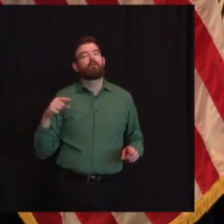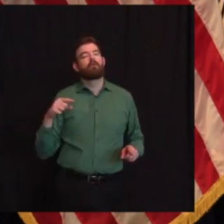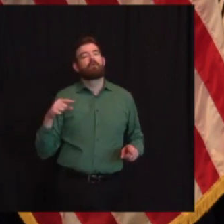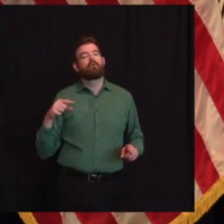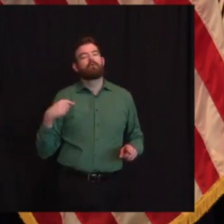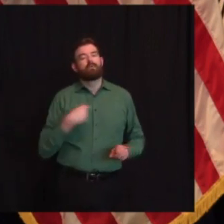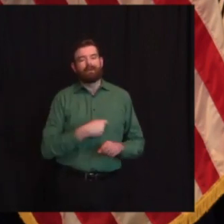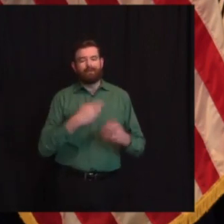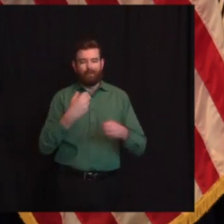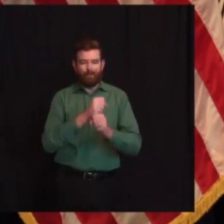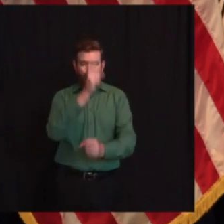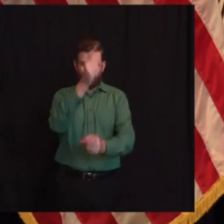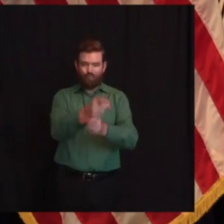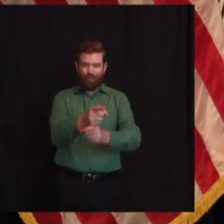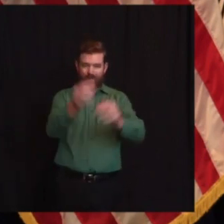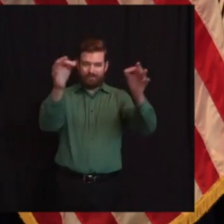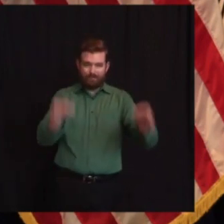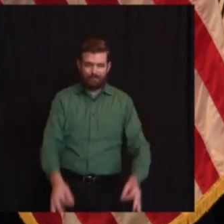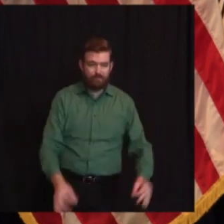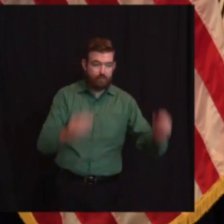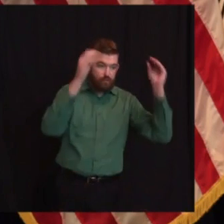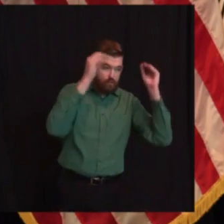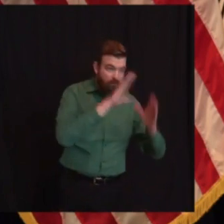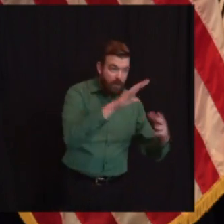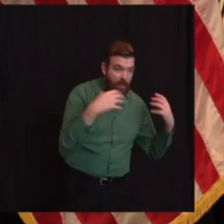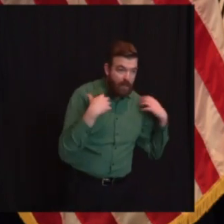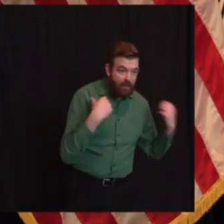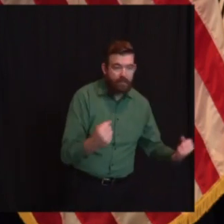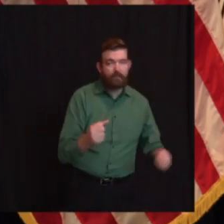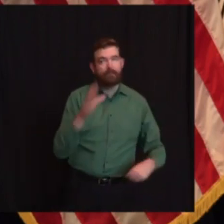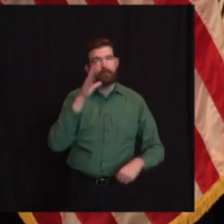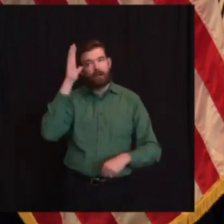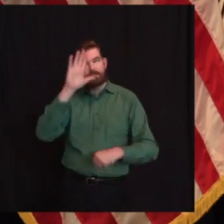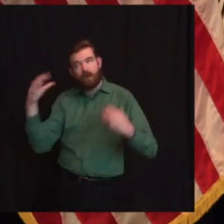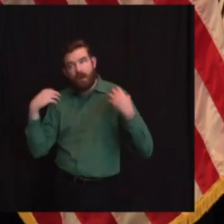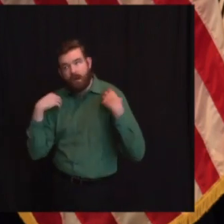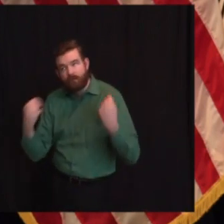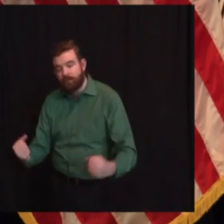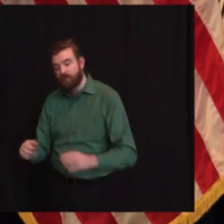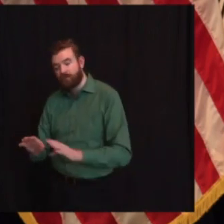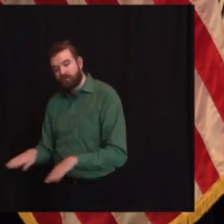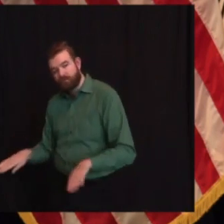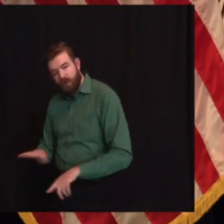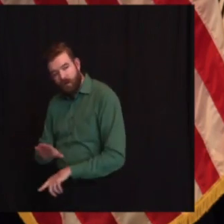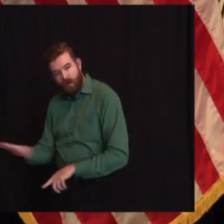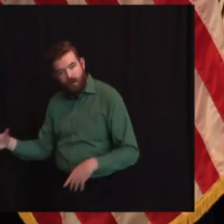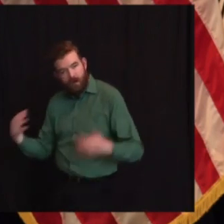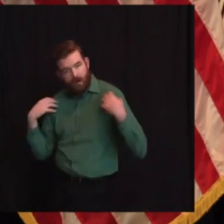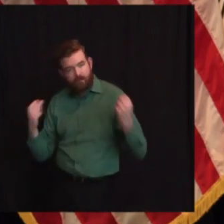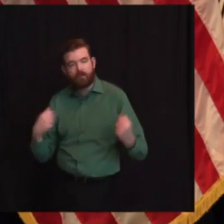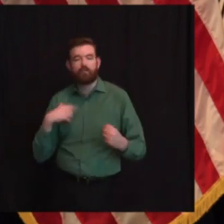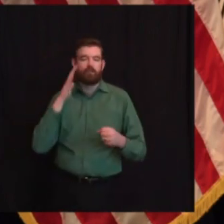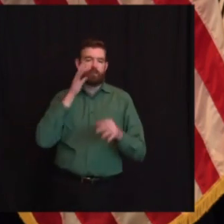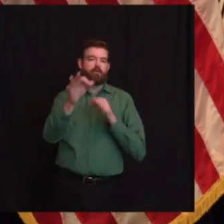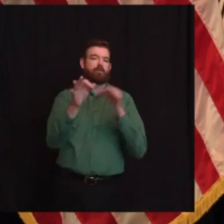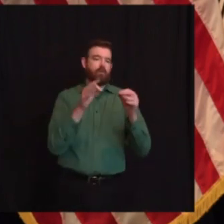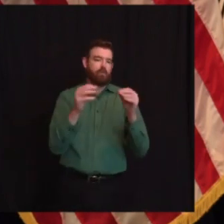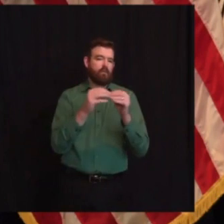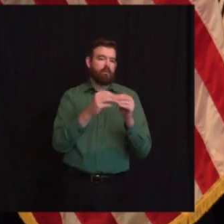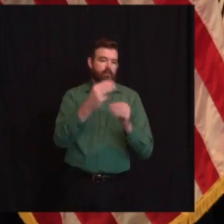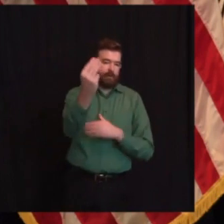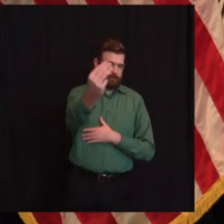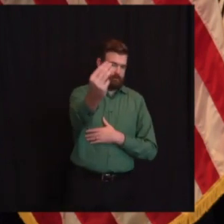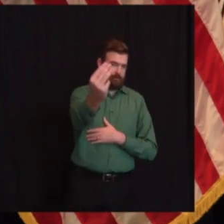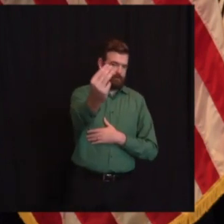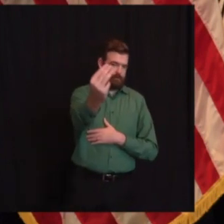our concern #1. So we'll be back to you, and we will give you guidance, I think, with almost virtual certainty on